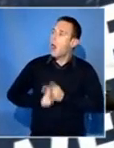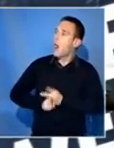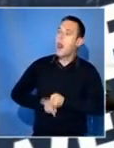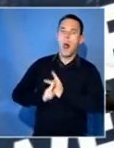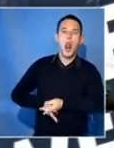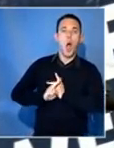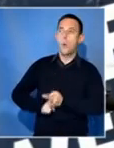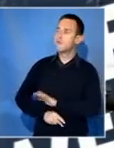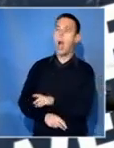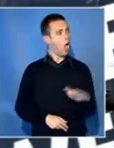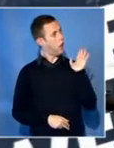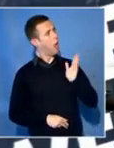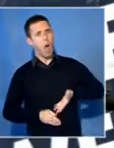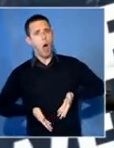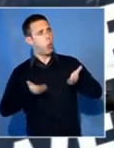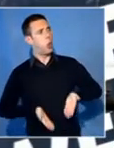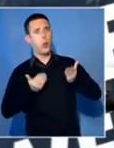customers, 800 million annually.